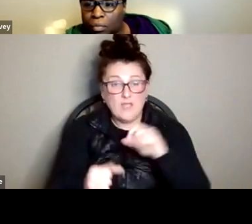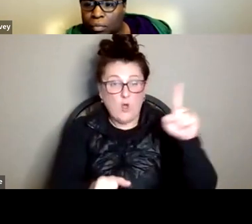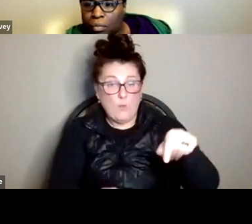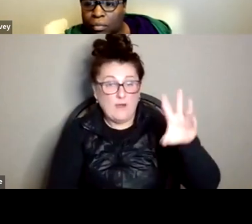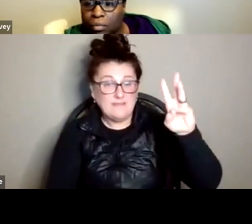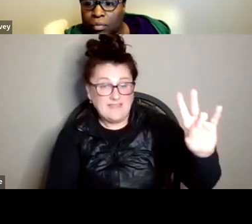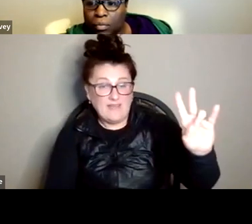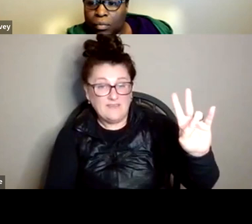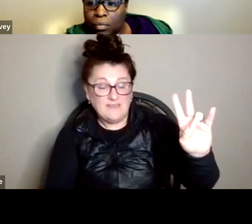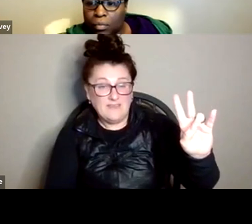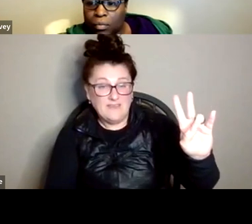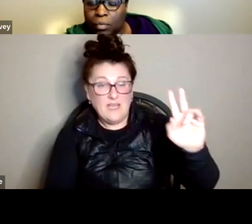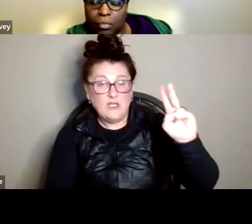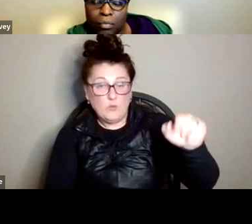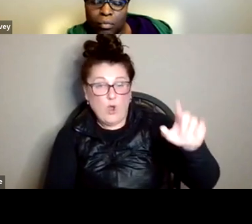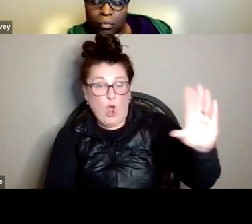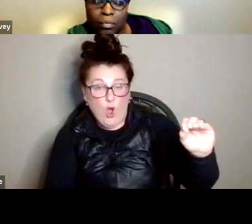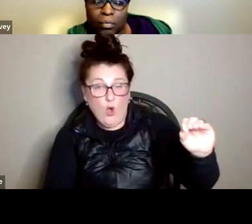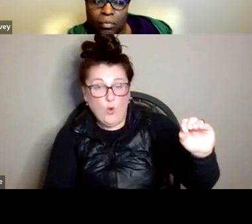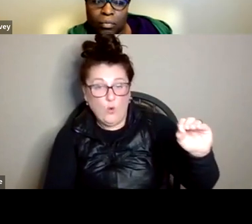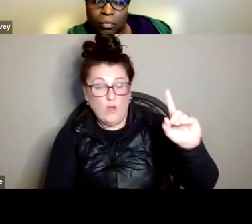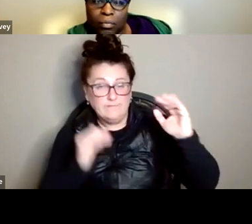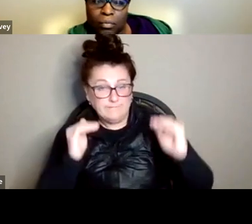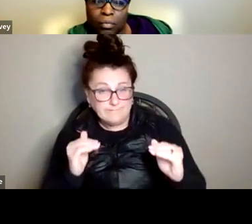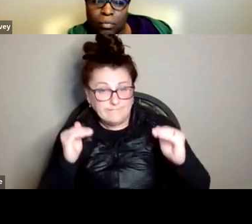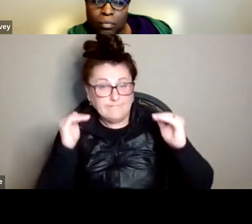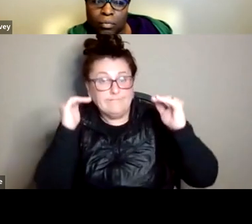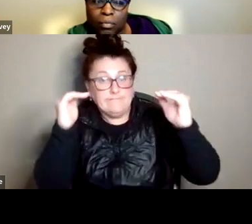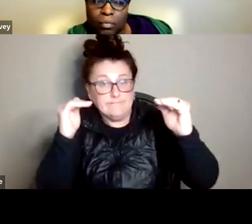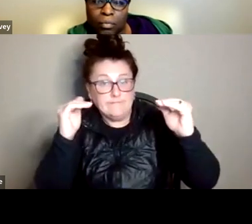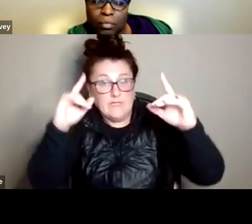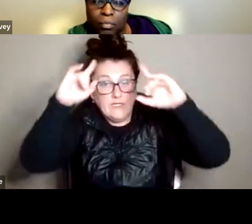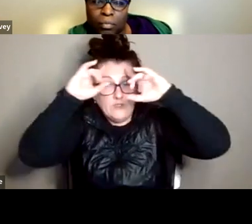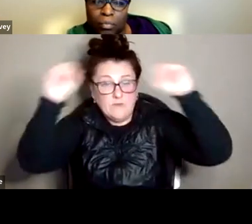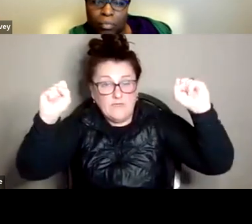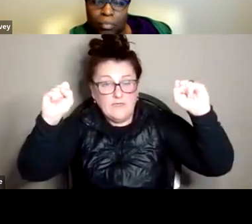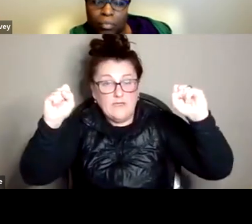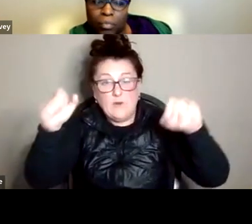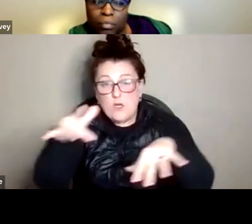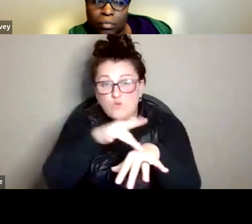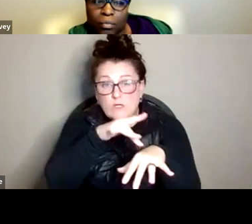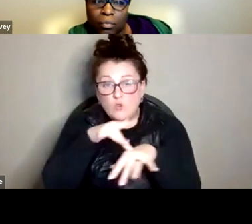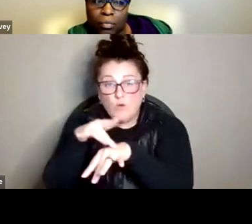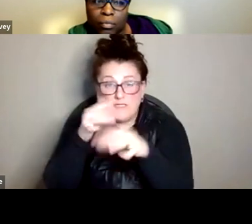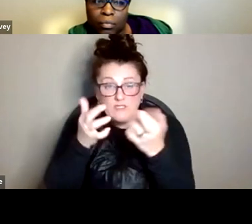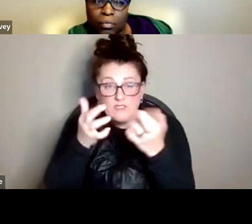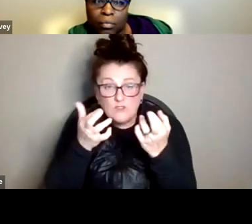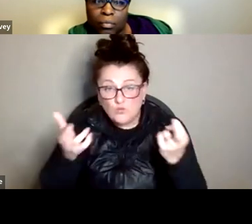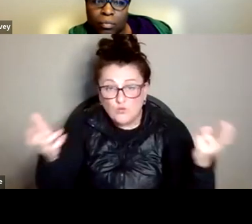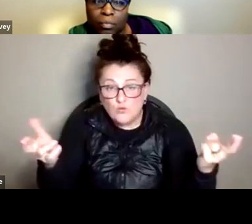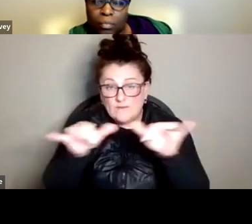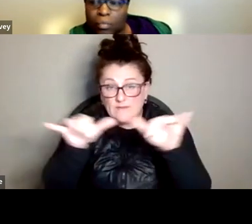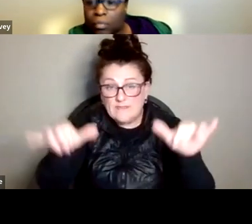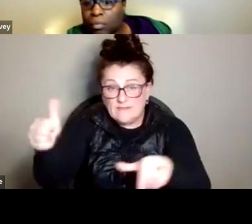1.67, and we're going to raise it to 2.0. We have to, that superintendent has to get us the necessary resources and have systems in